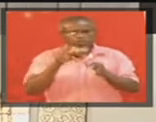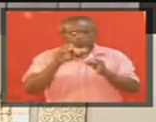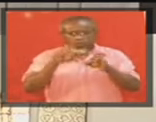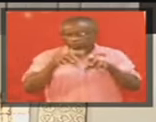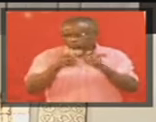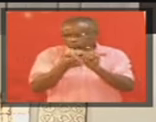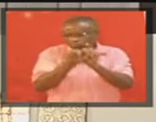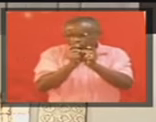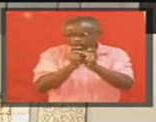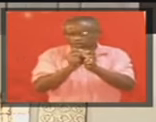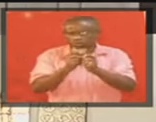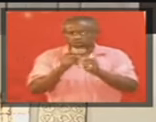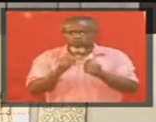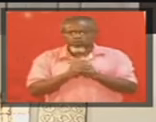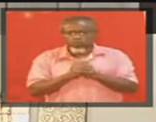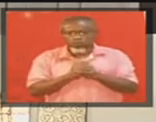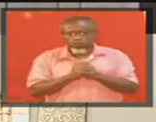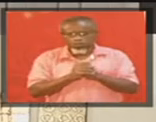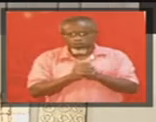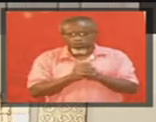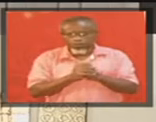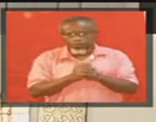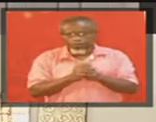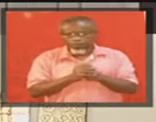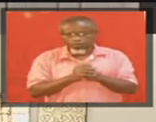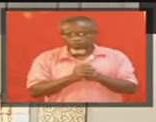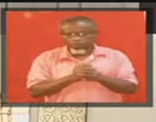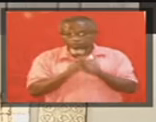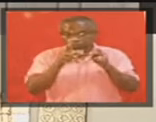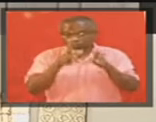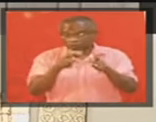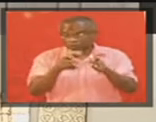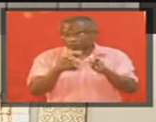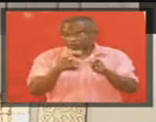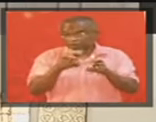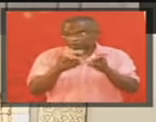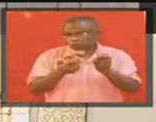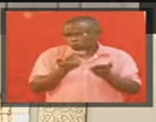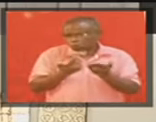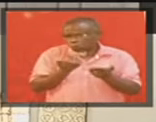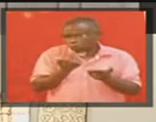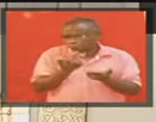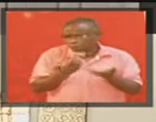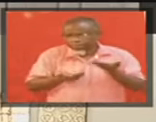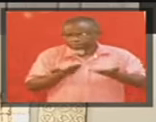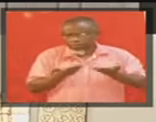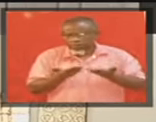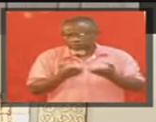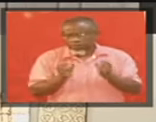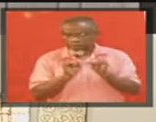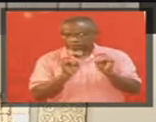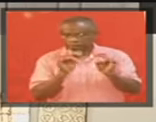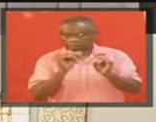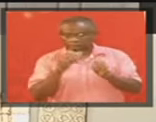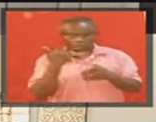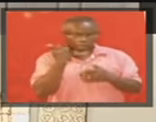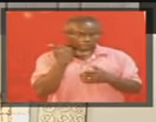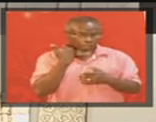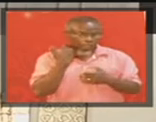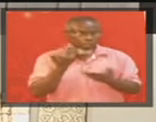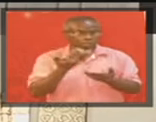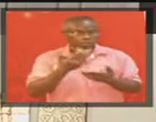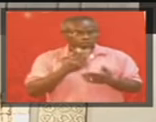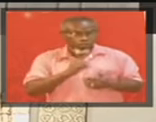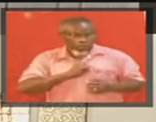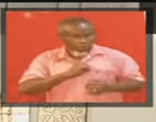infection. Clients who are consistently asymptomatic, those clients, we will continue to follow them.